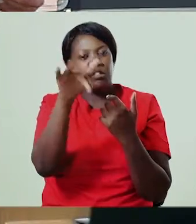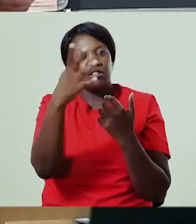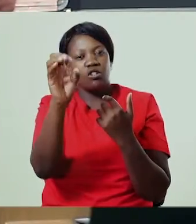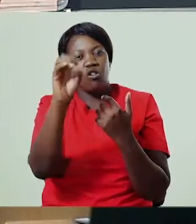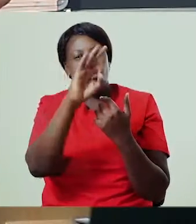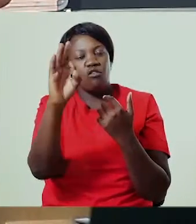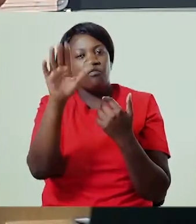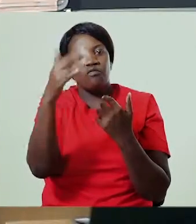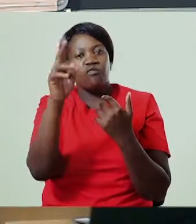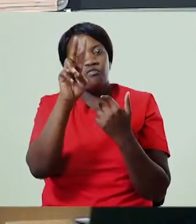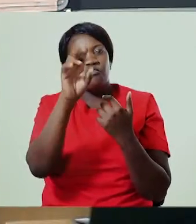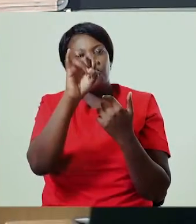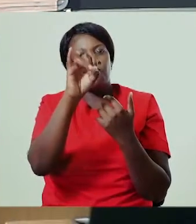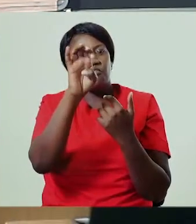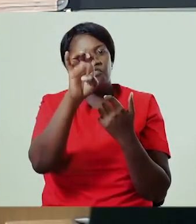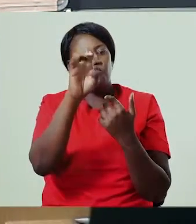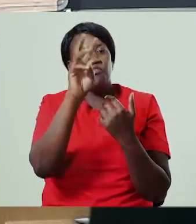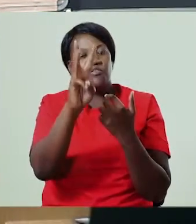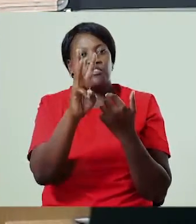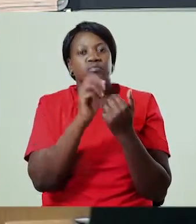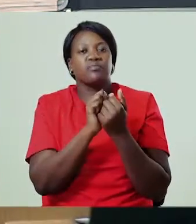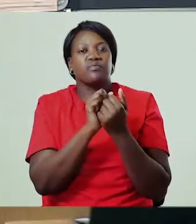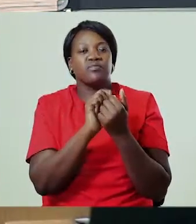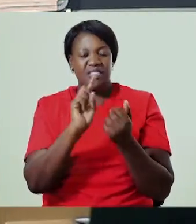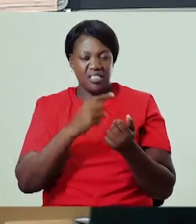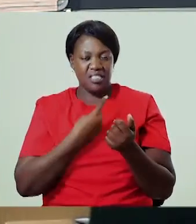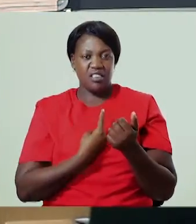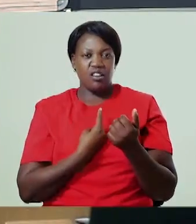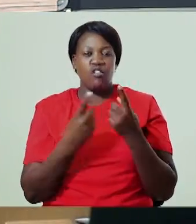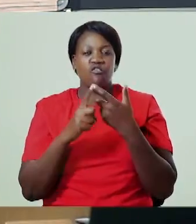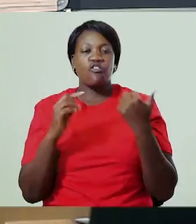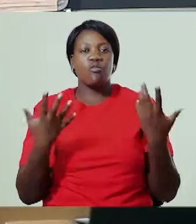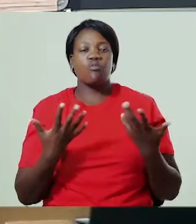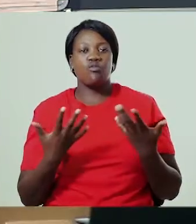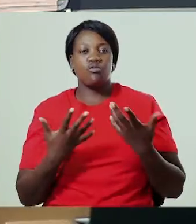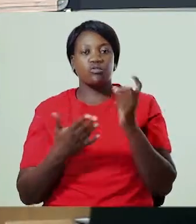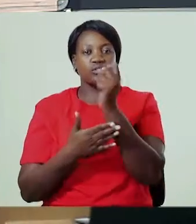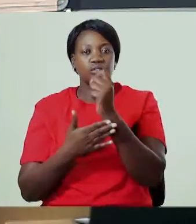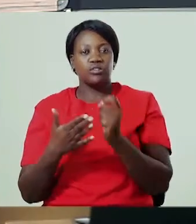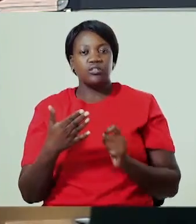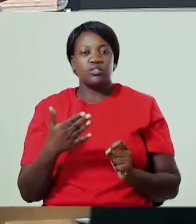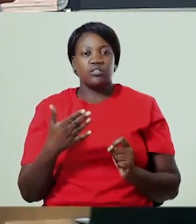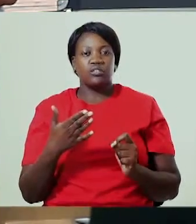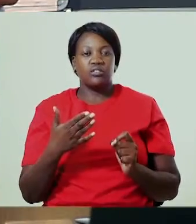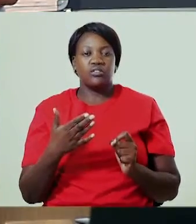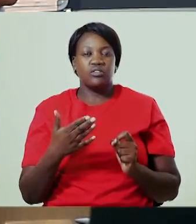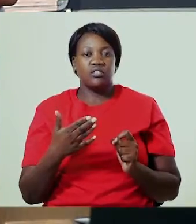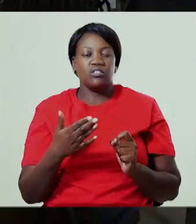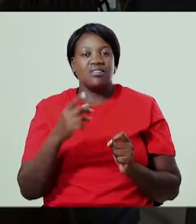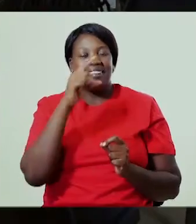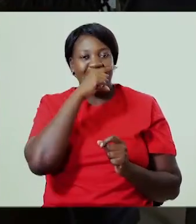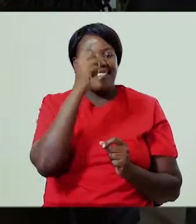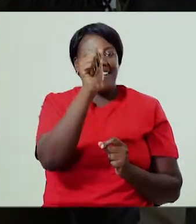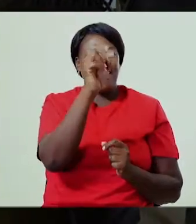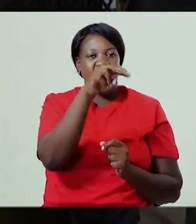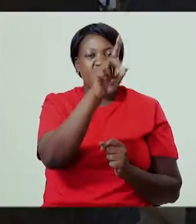view refers to the position the writer takes when writing the story. Now, the writer, who is also called the author,